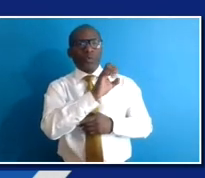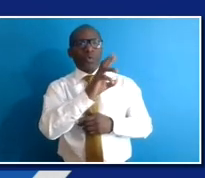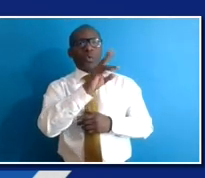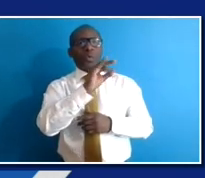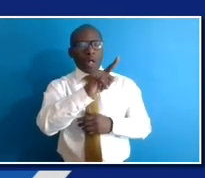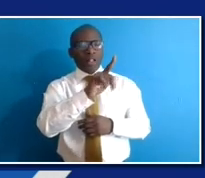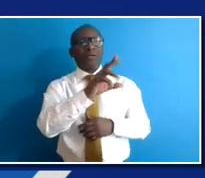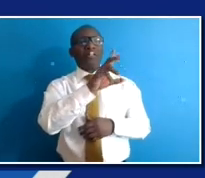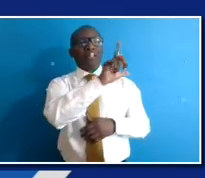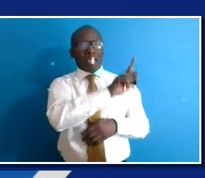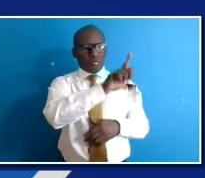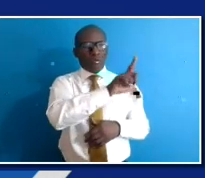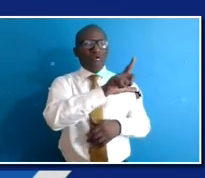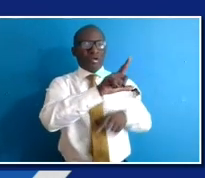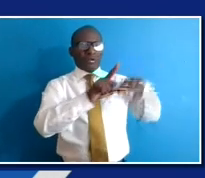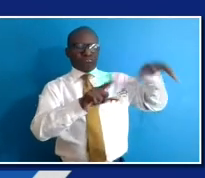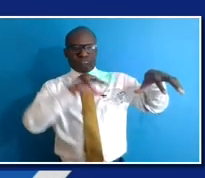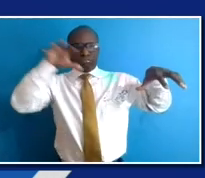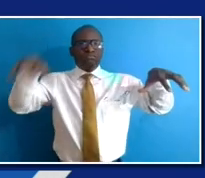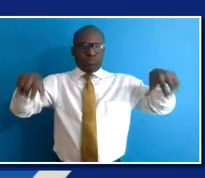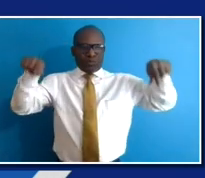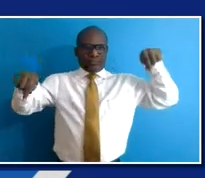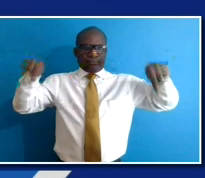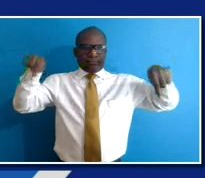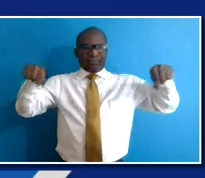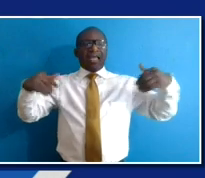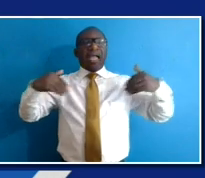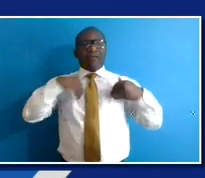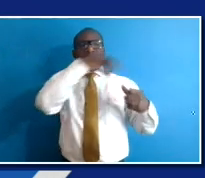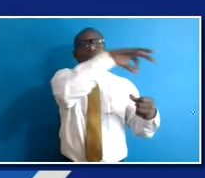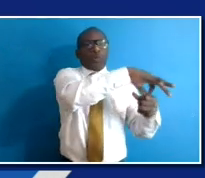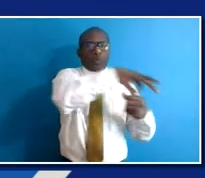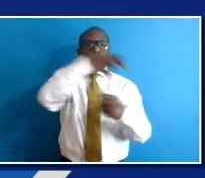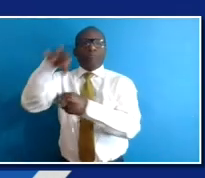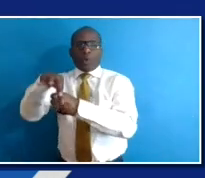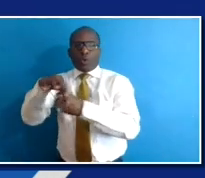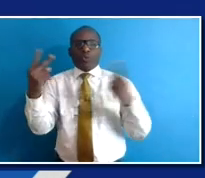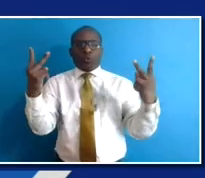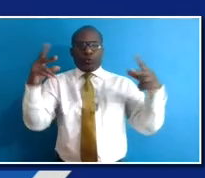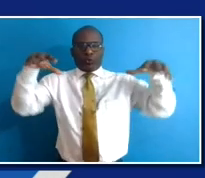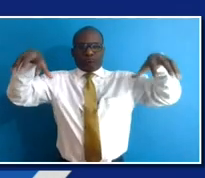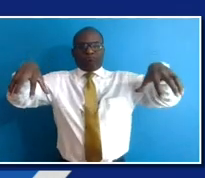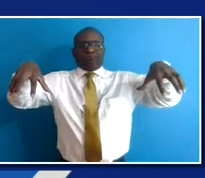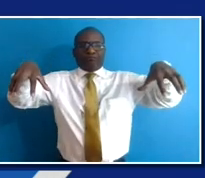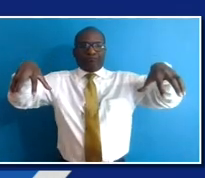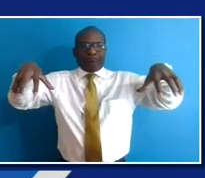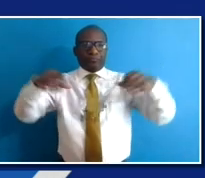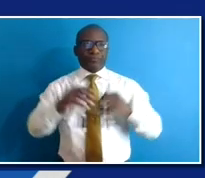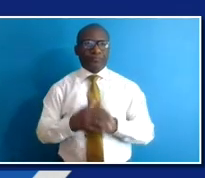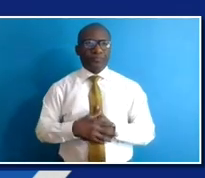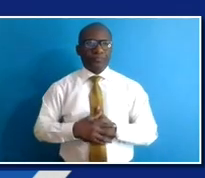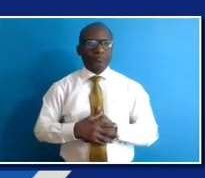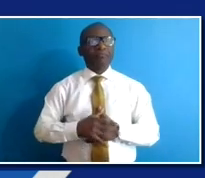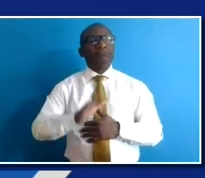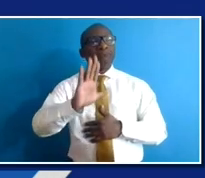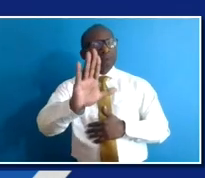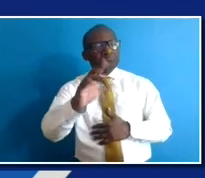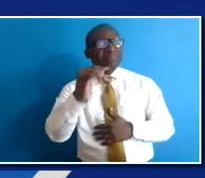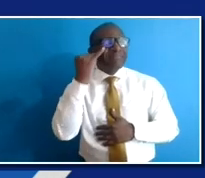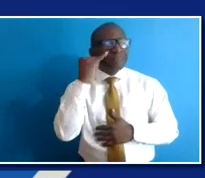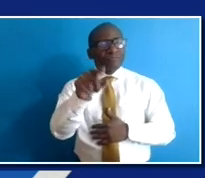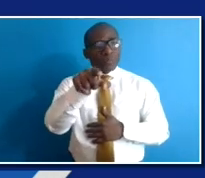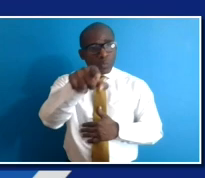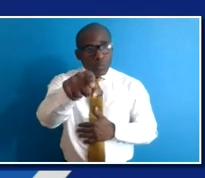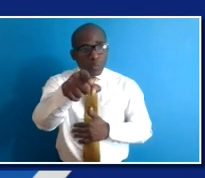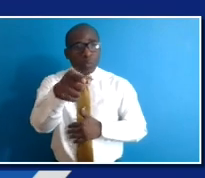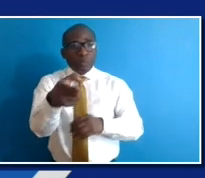haven't gotten it yet, you are entitled to vote early if you'd like. Obviously, once you've voted, then the absentee ballot becomes null and void. Do not submit